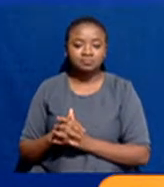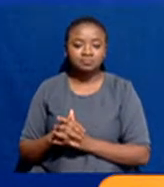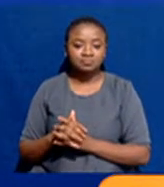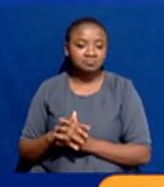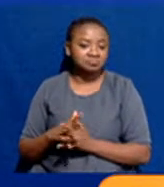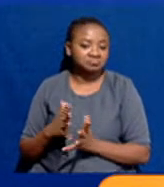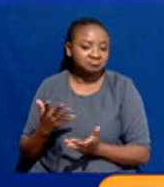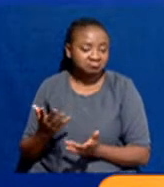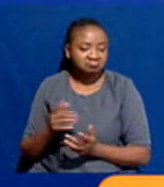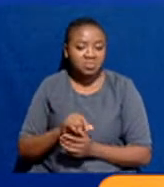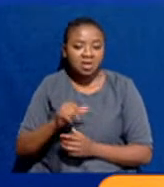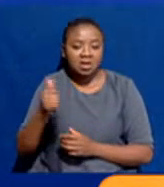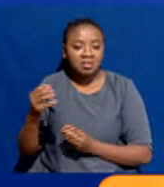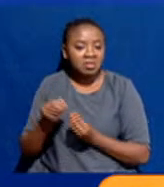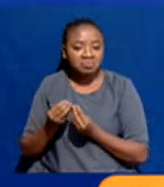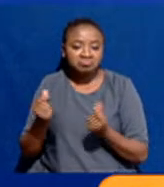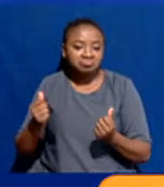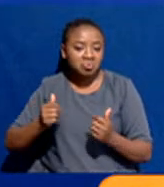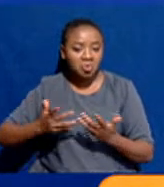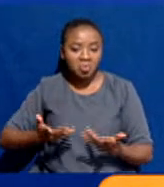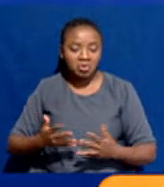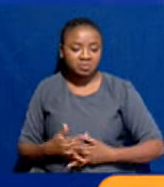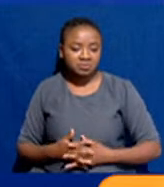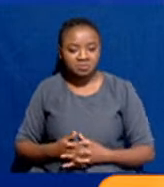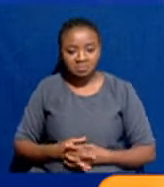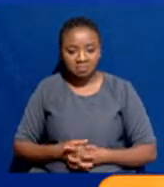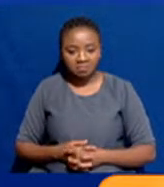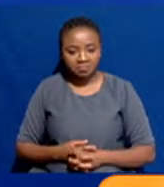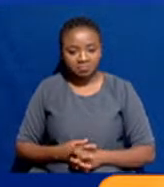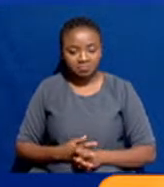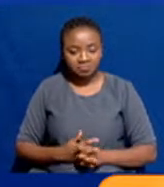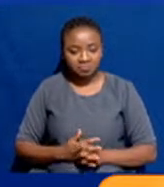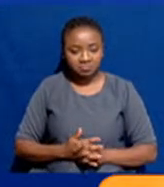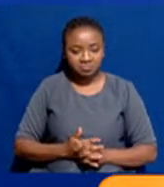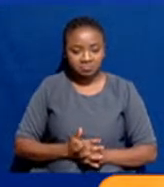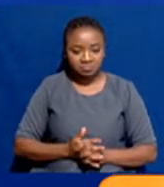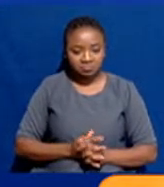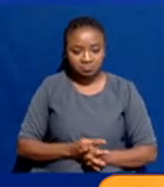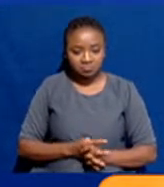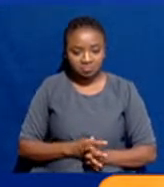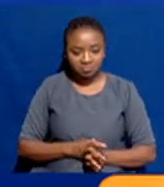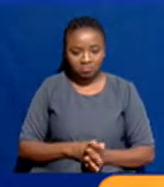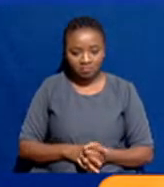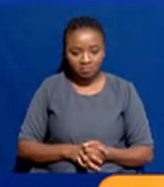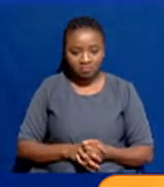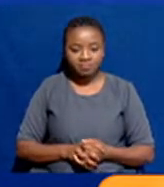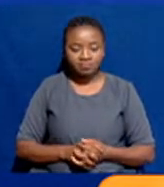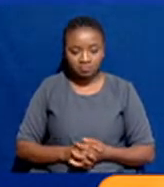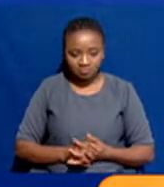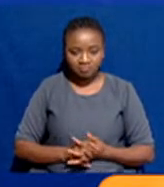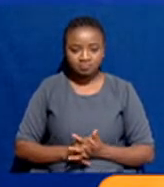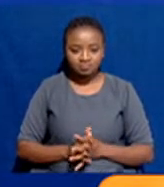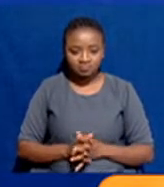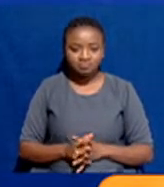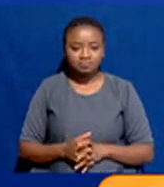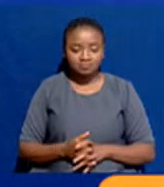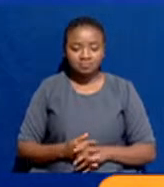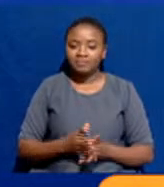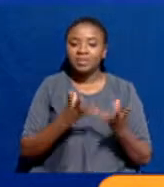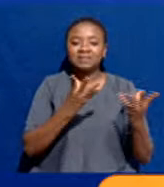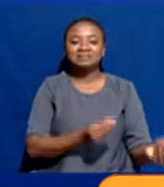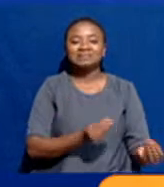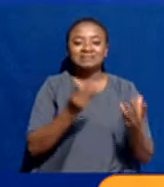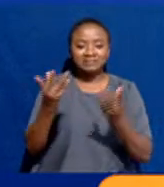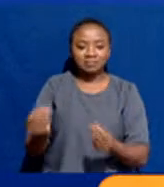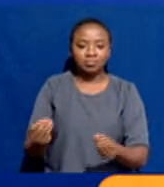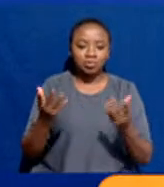what other alternatives do you have to state your grievances without putting the lives of others in danger? It's very